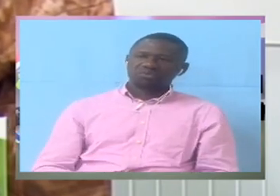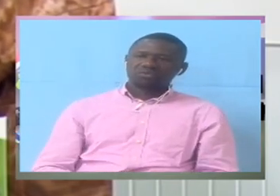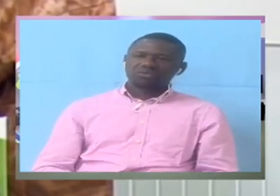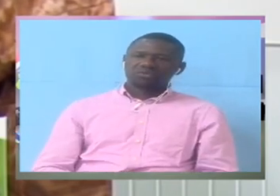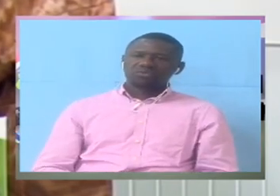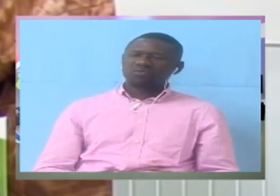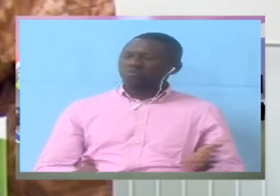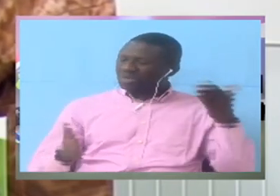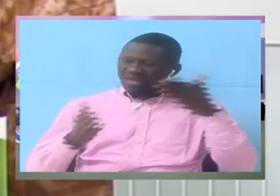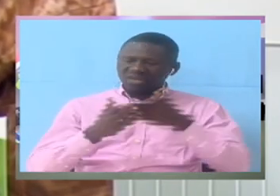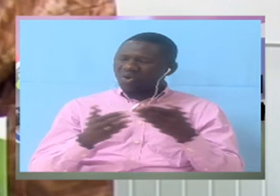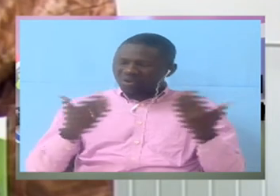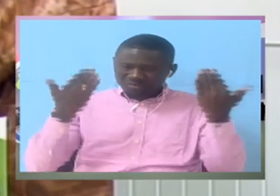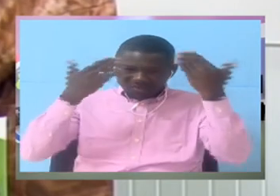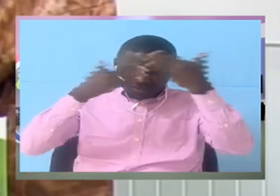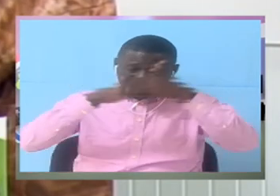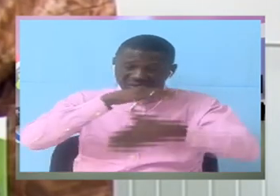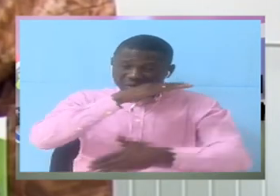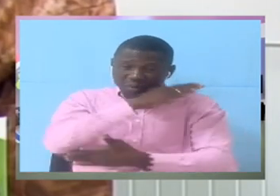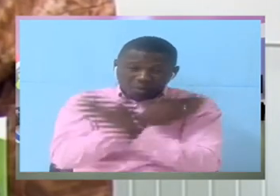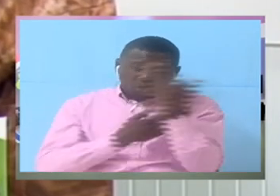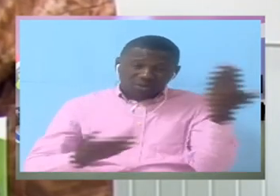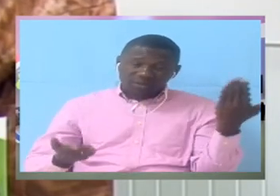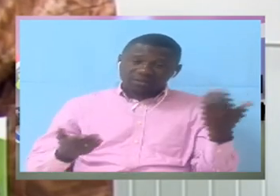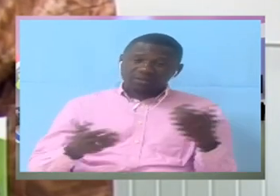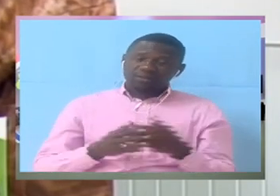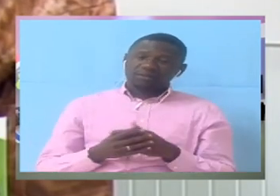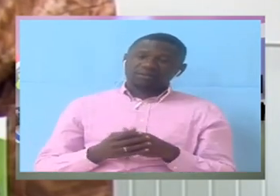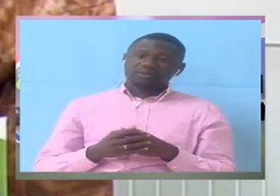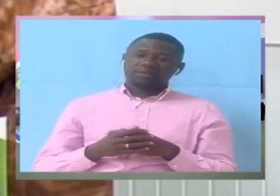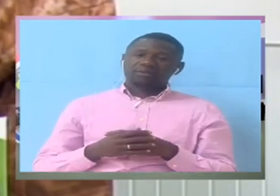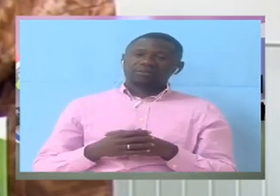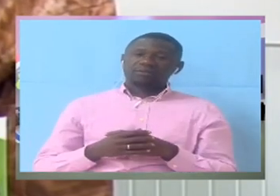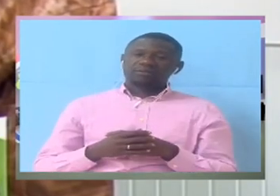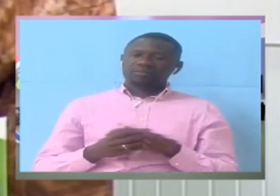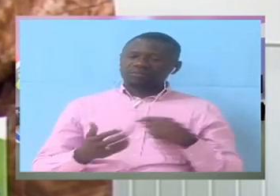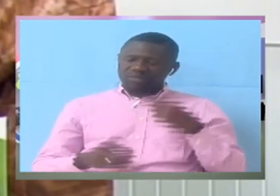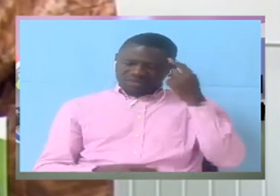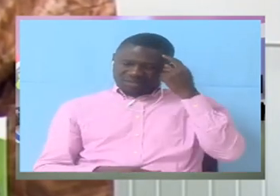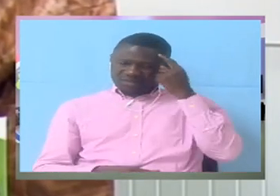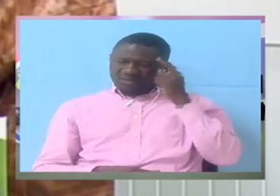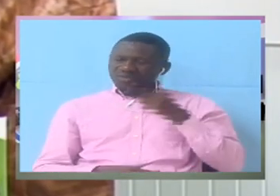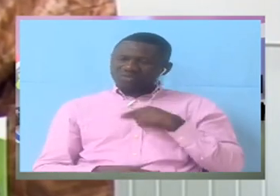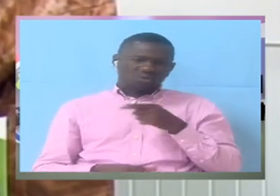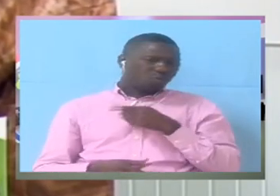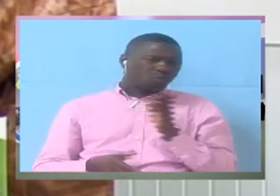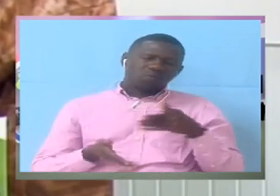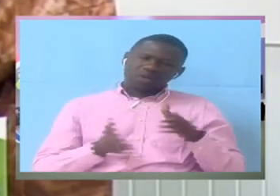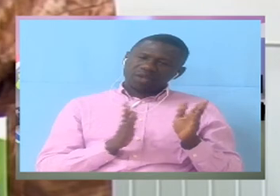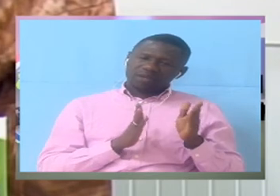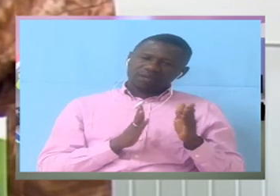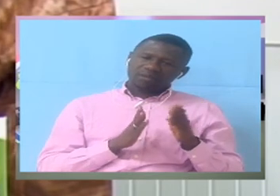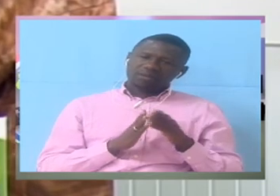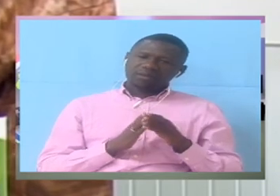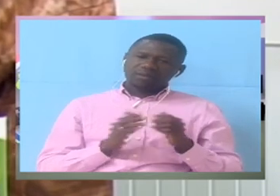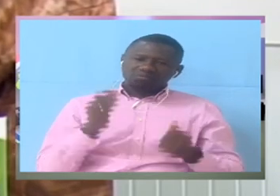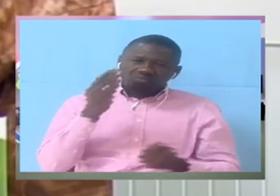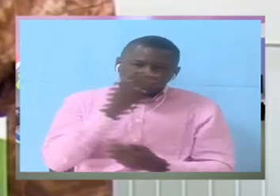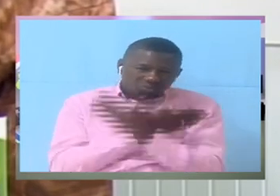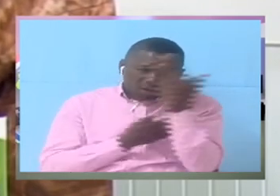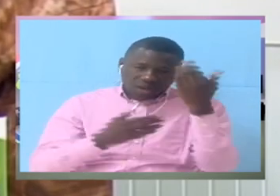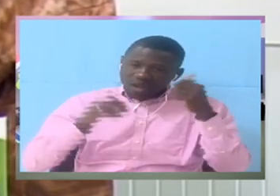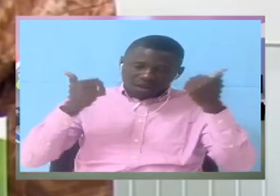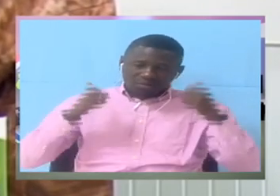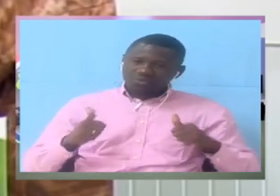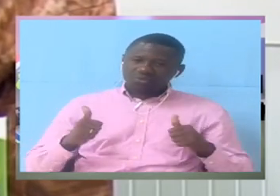We were there like that till daybreak. And we saw that there is no way to way. Now